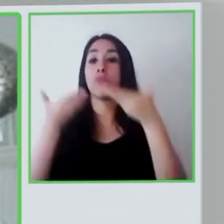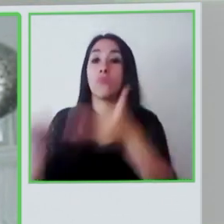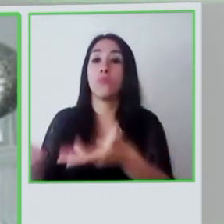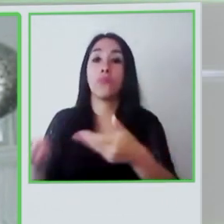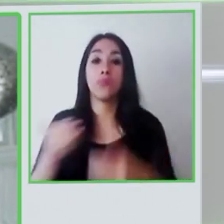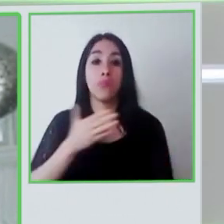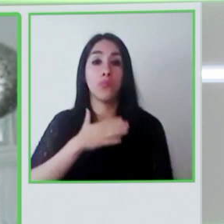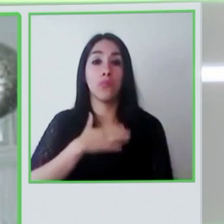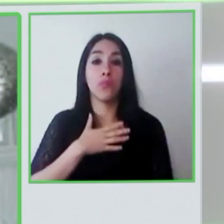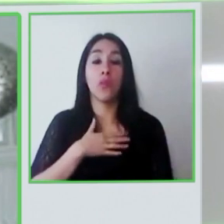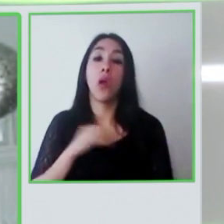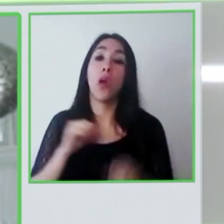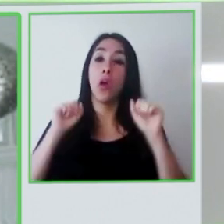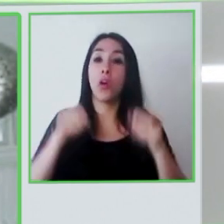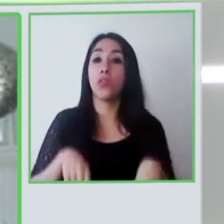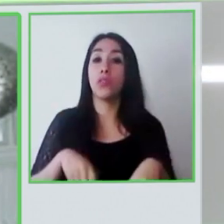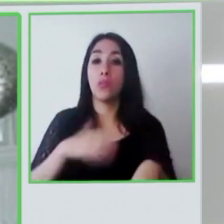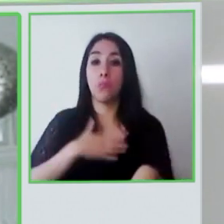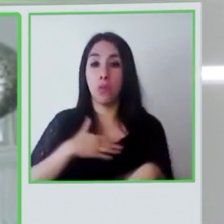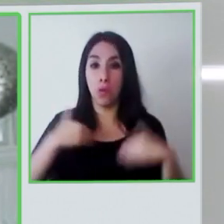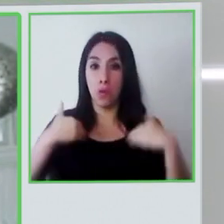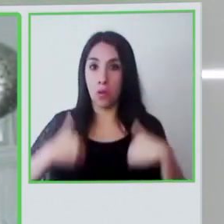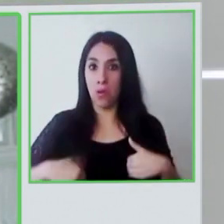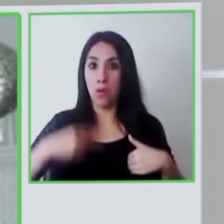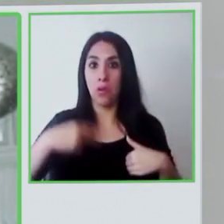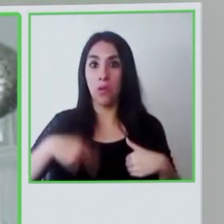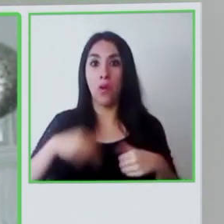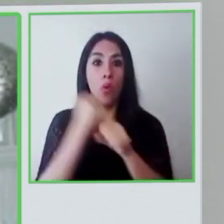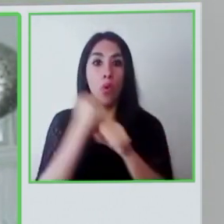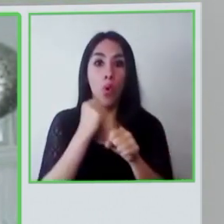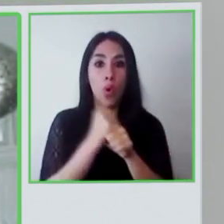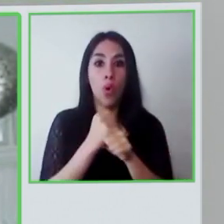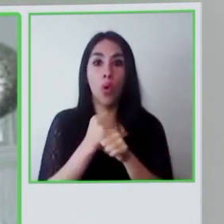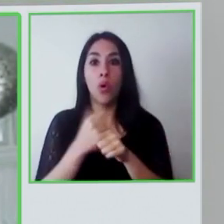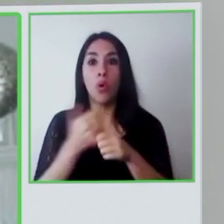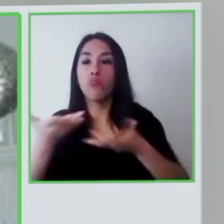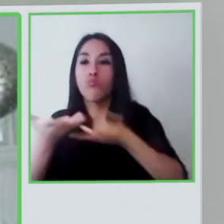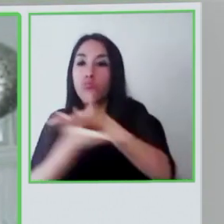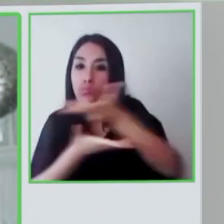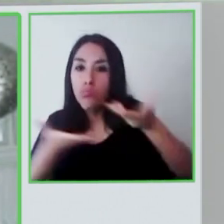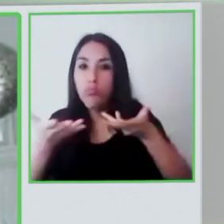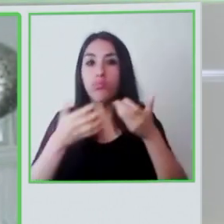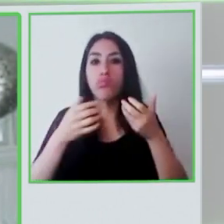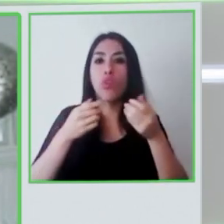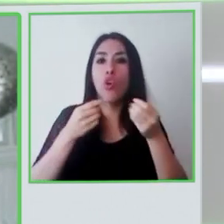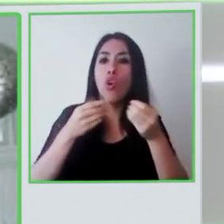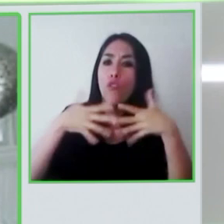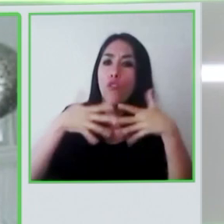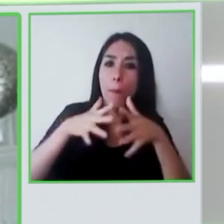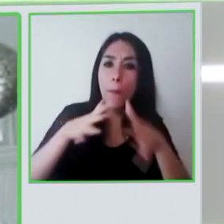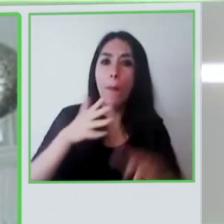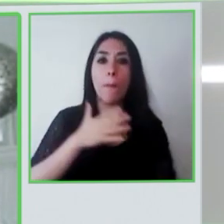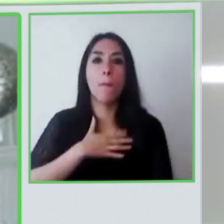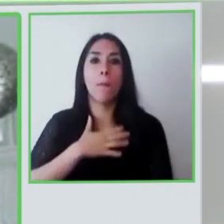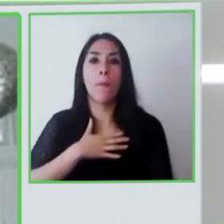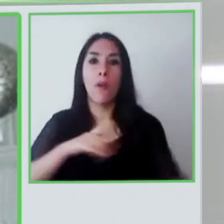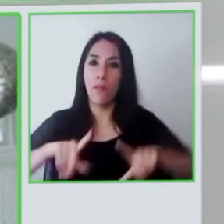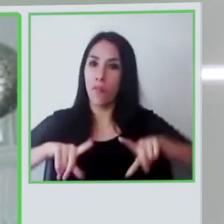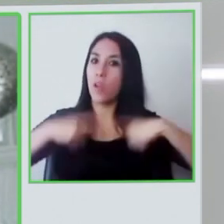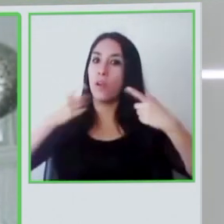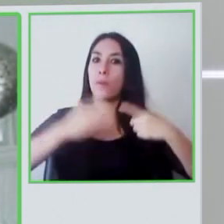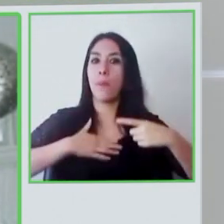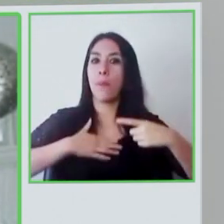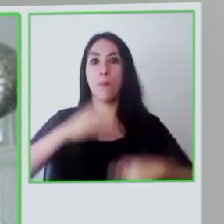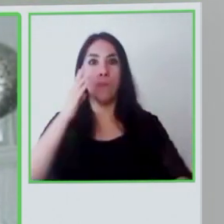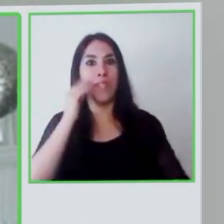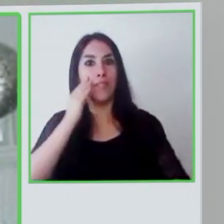they can bring their authentic self to the workplace. They can share information about their disabilities,